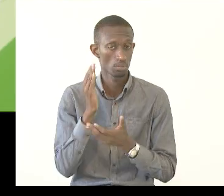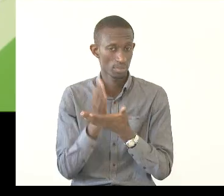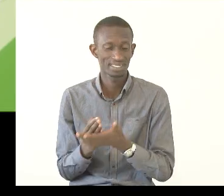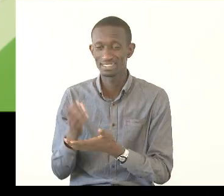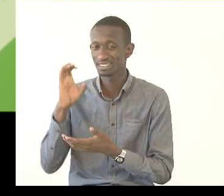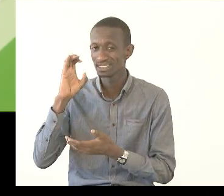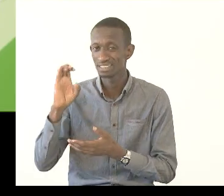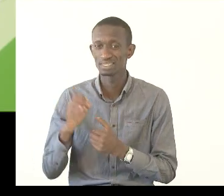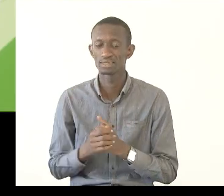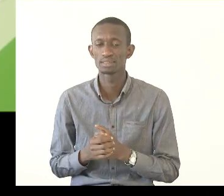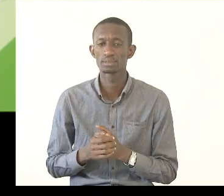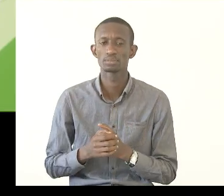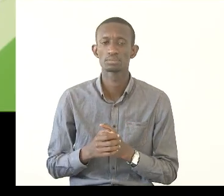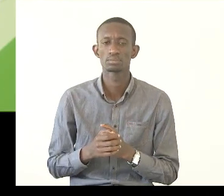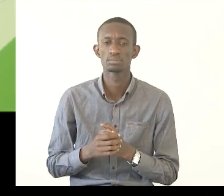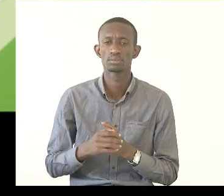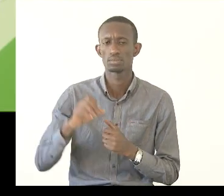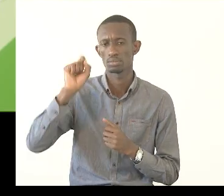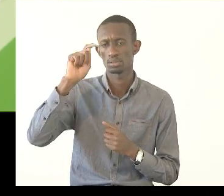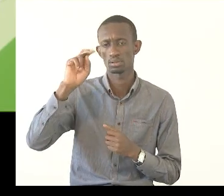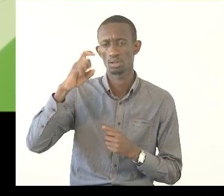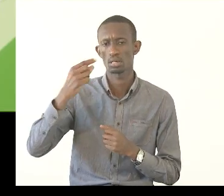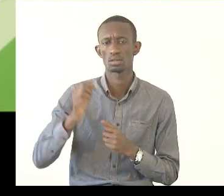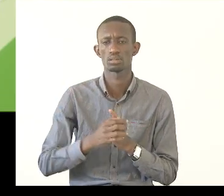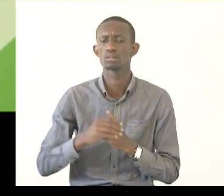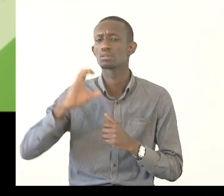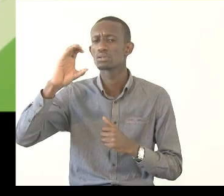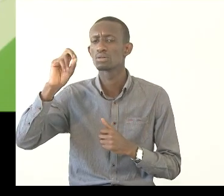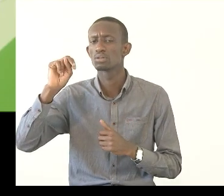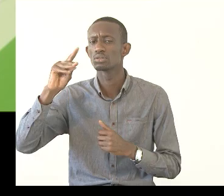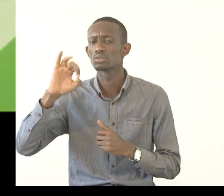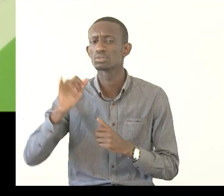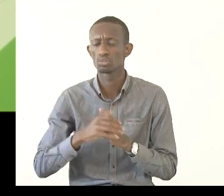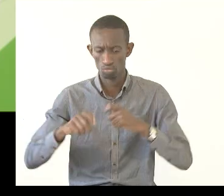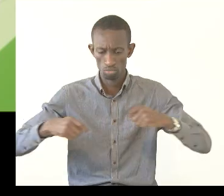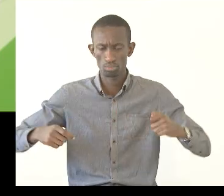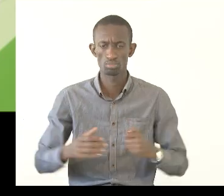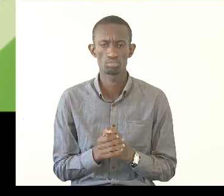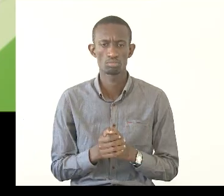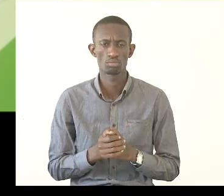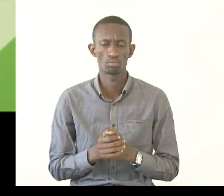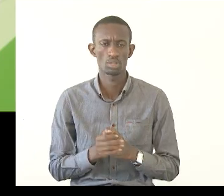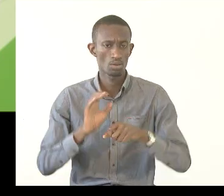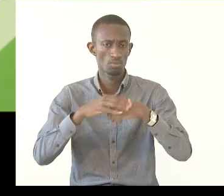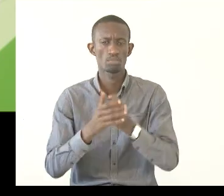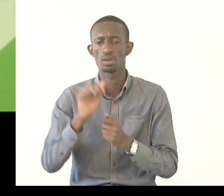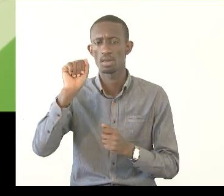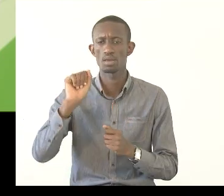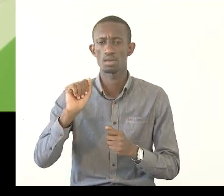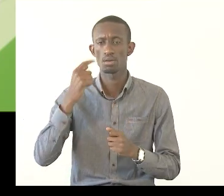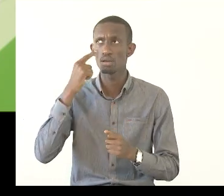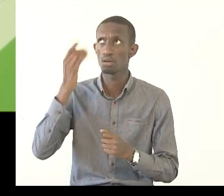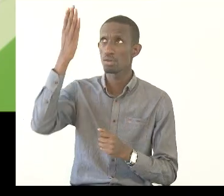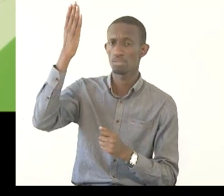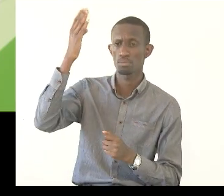1. State the conditions for the reaction to form A. This is A from the benzene. So this is the